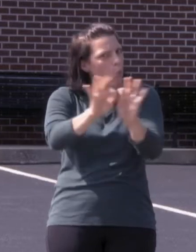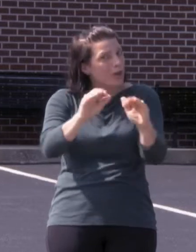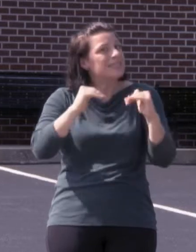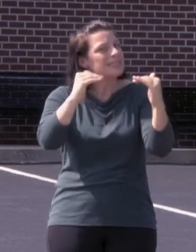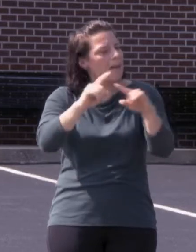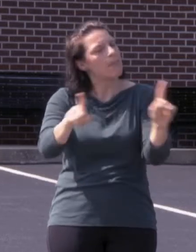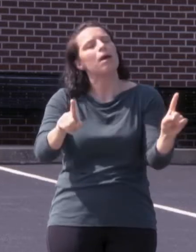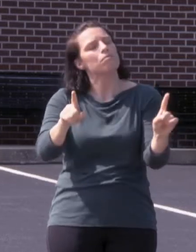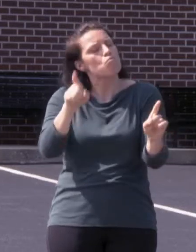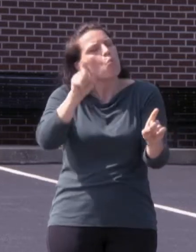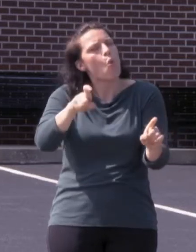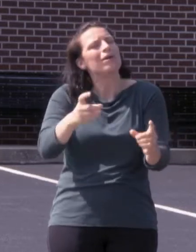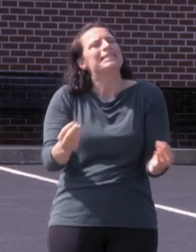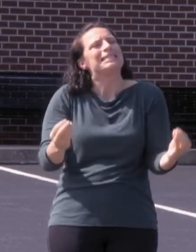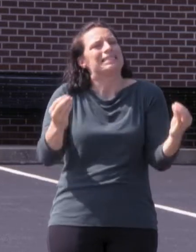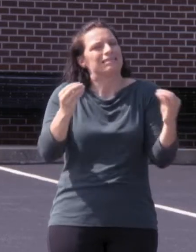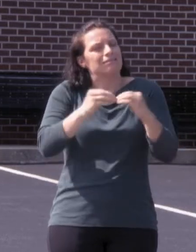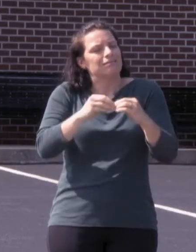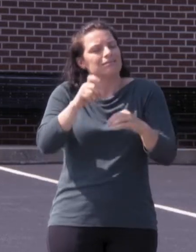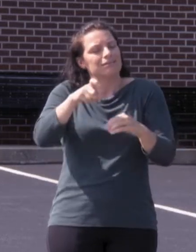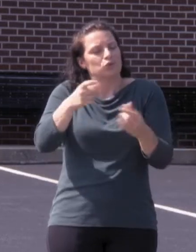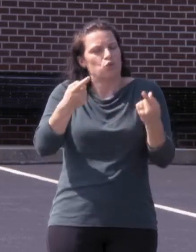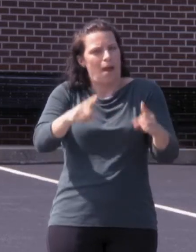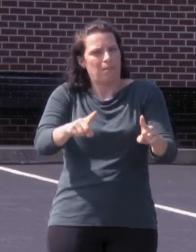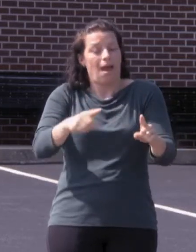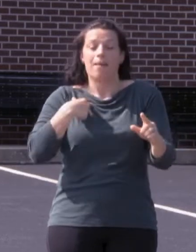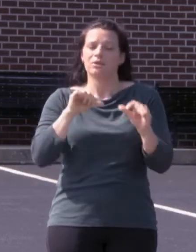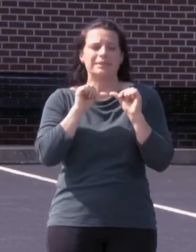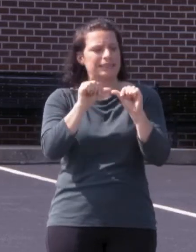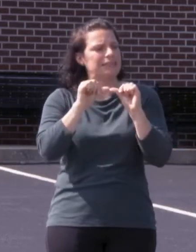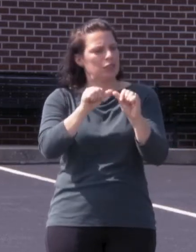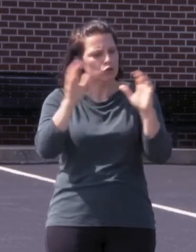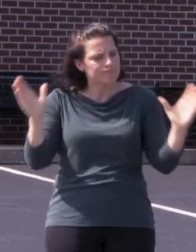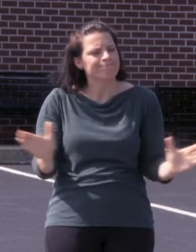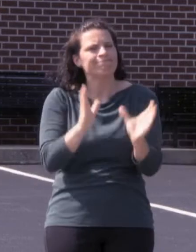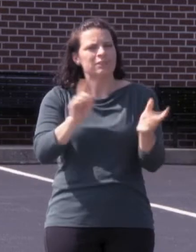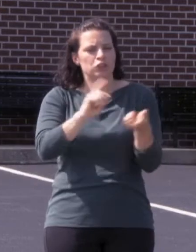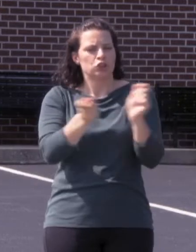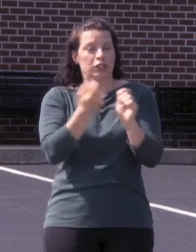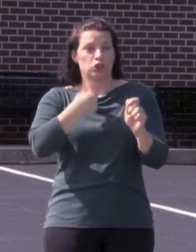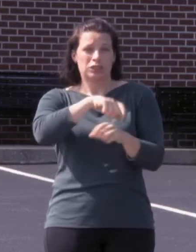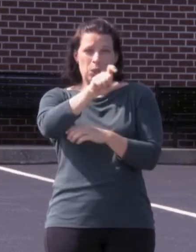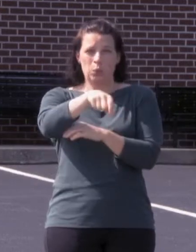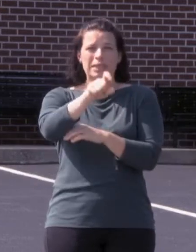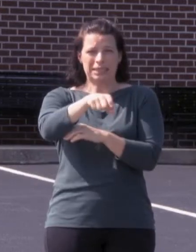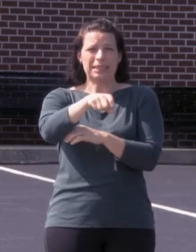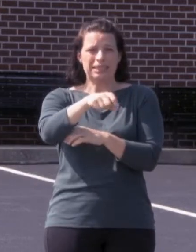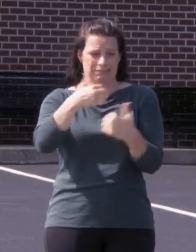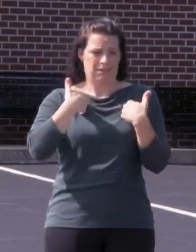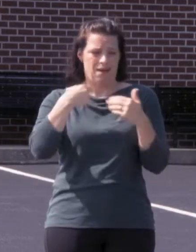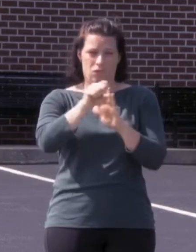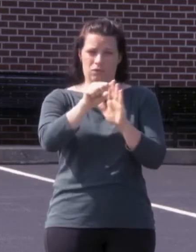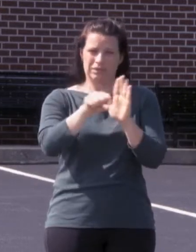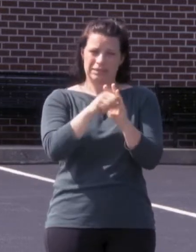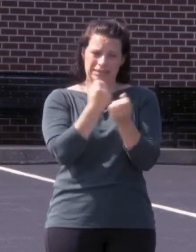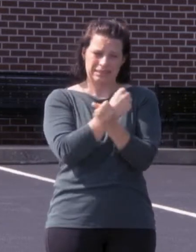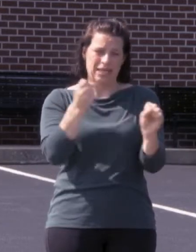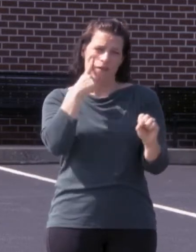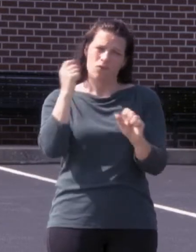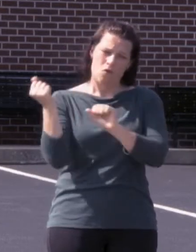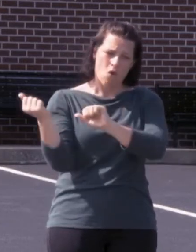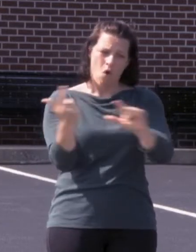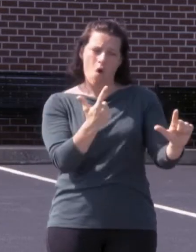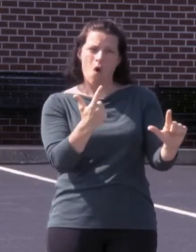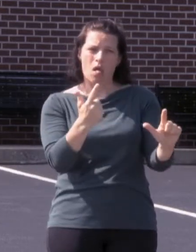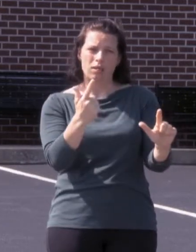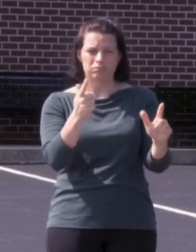but we got to remember it's a first step. And I'm going to continue to push for changes that we need to make our Commonwealth safer for every